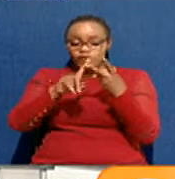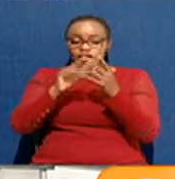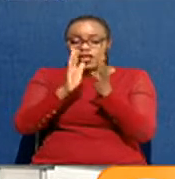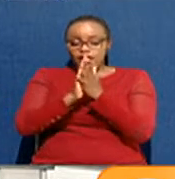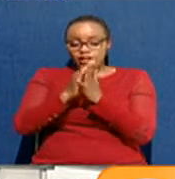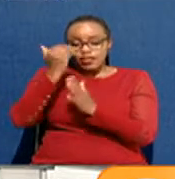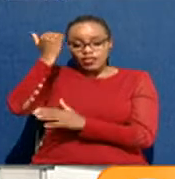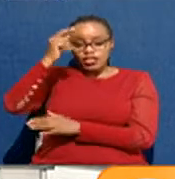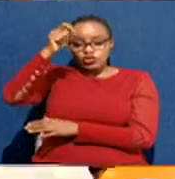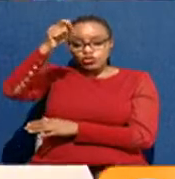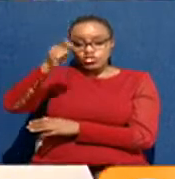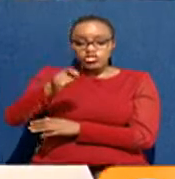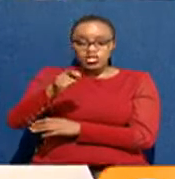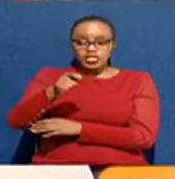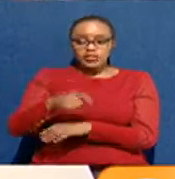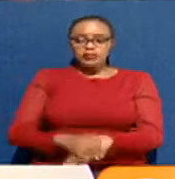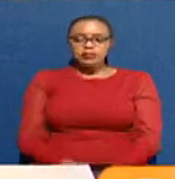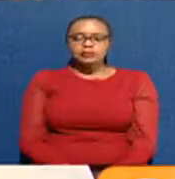judiciary.